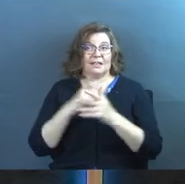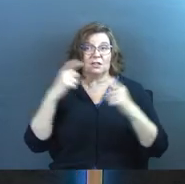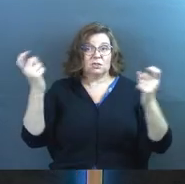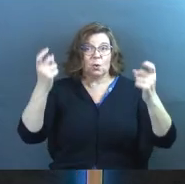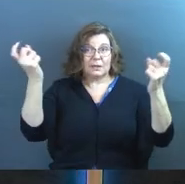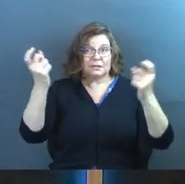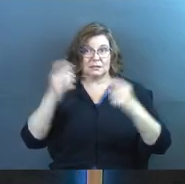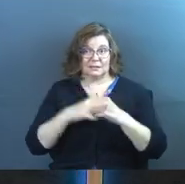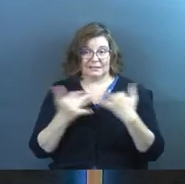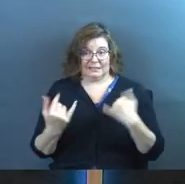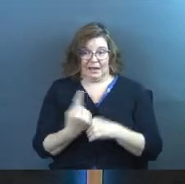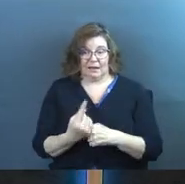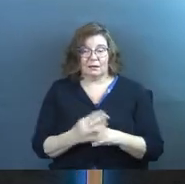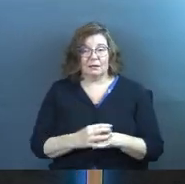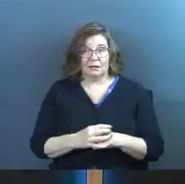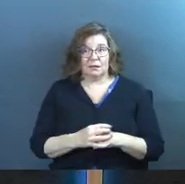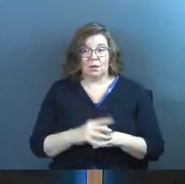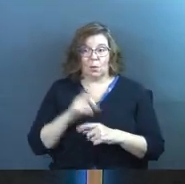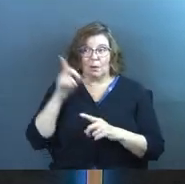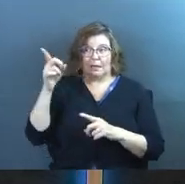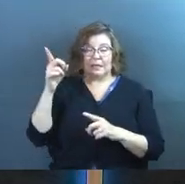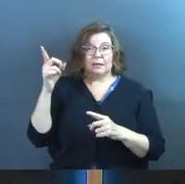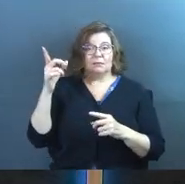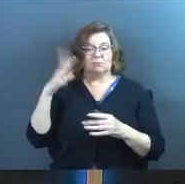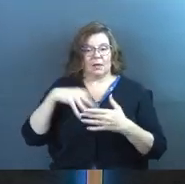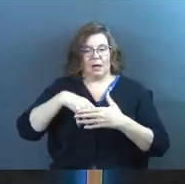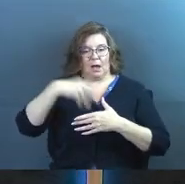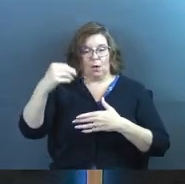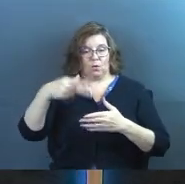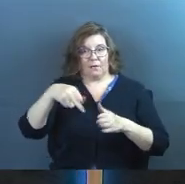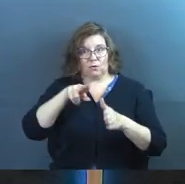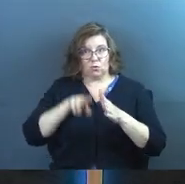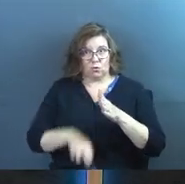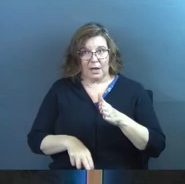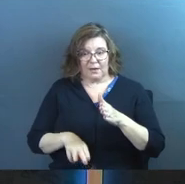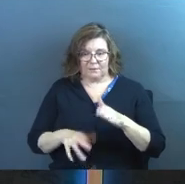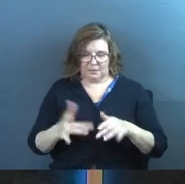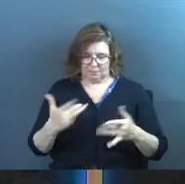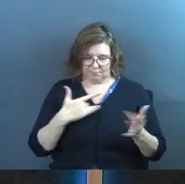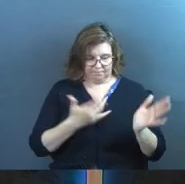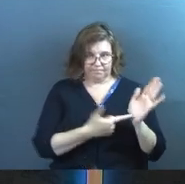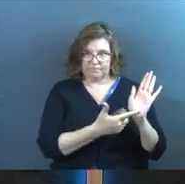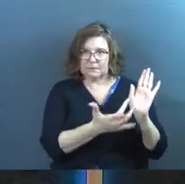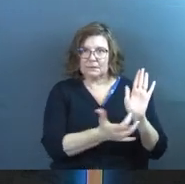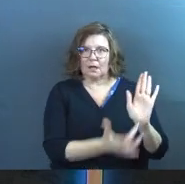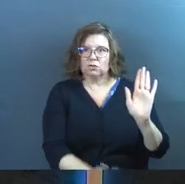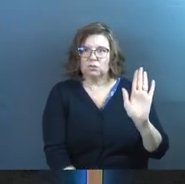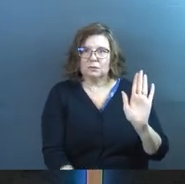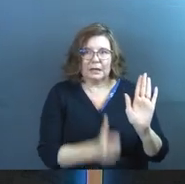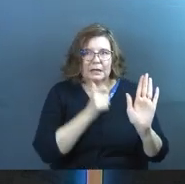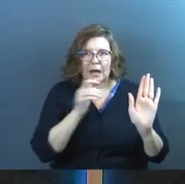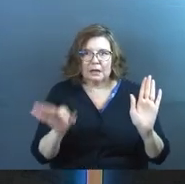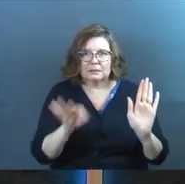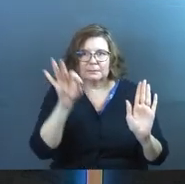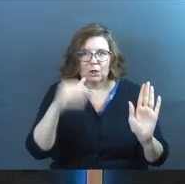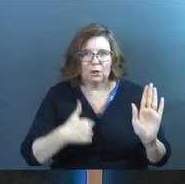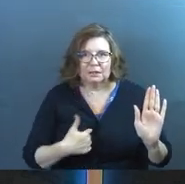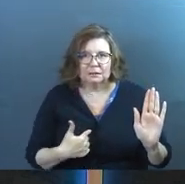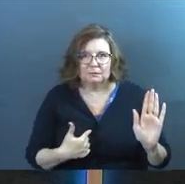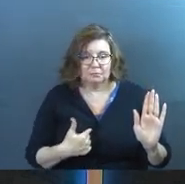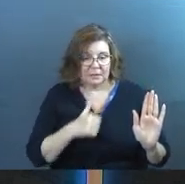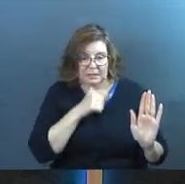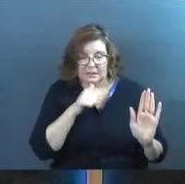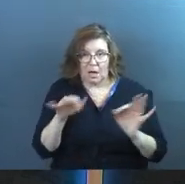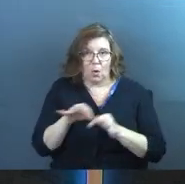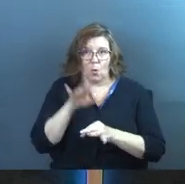victorious today, when he came out of the grave and said, "Touch my hands, I'm not a spirit.